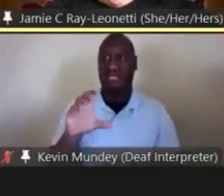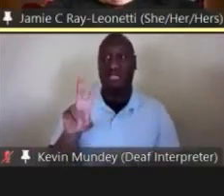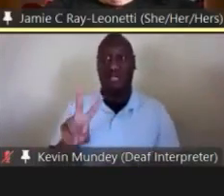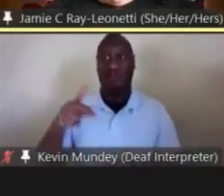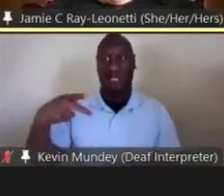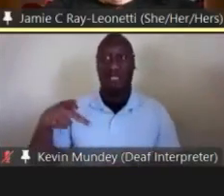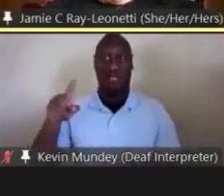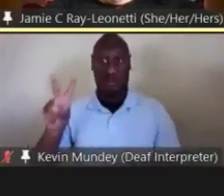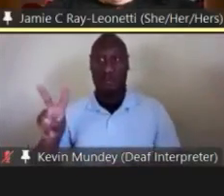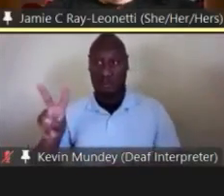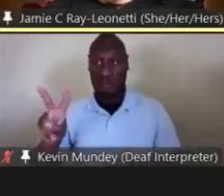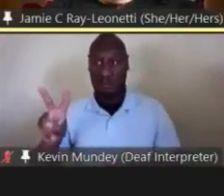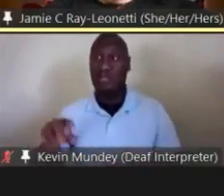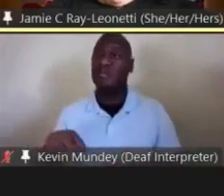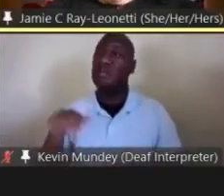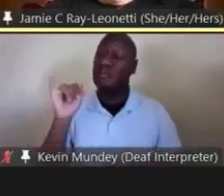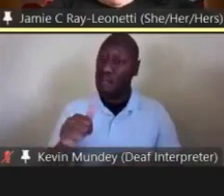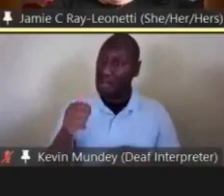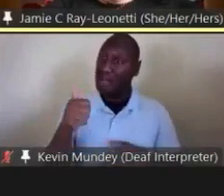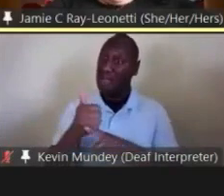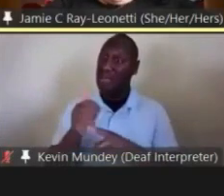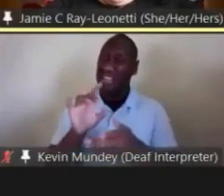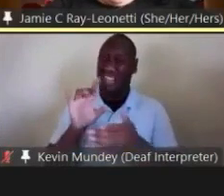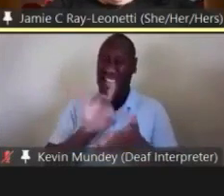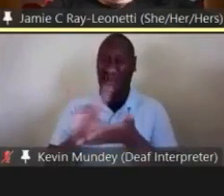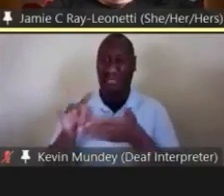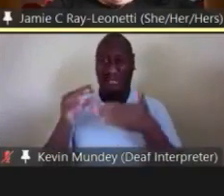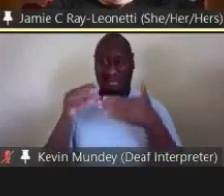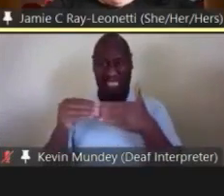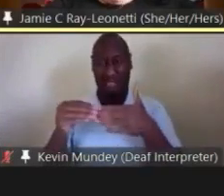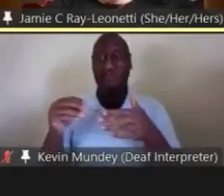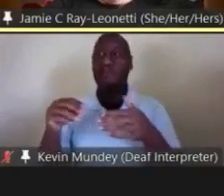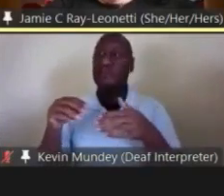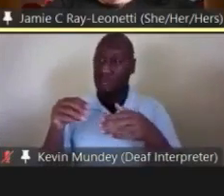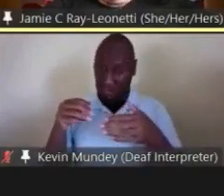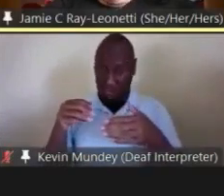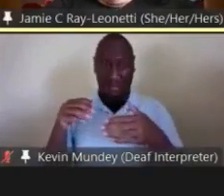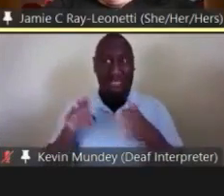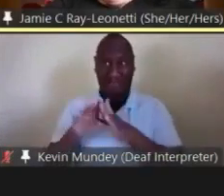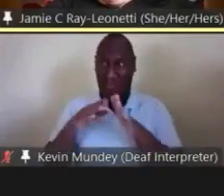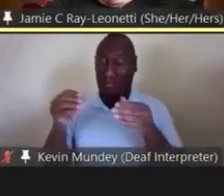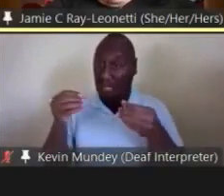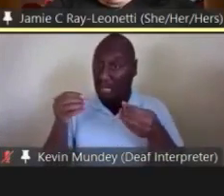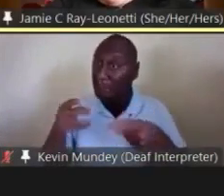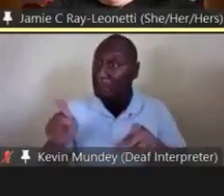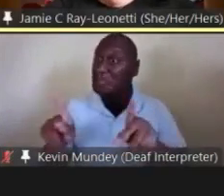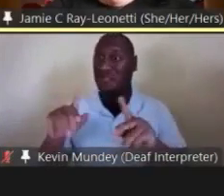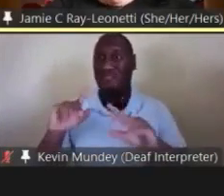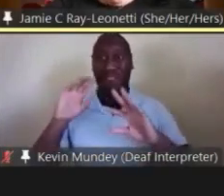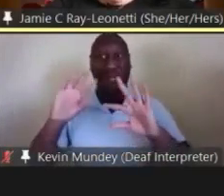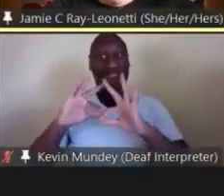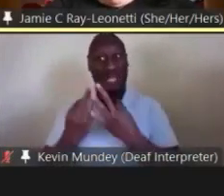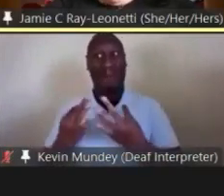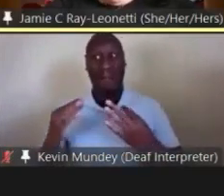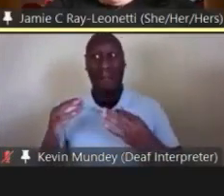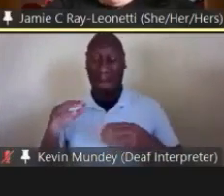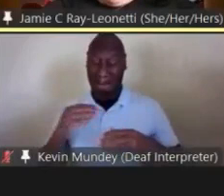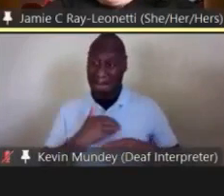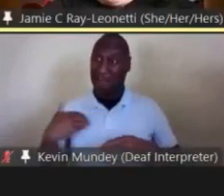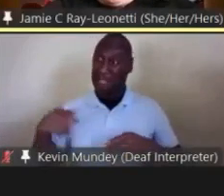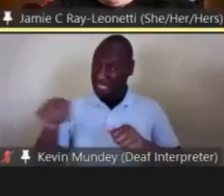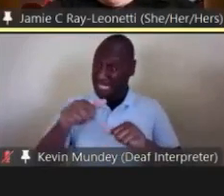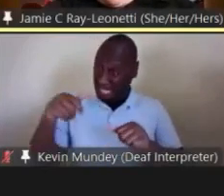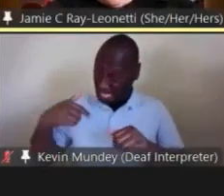is an 8-week leadership development opportunity for family members of children with developmental disabilities